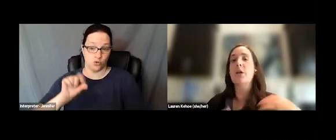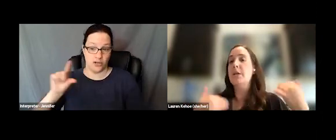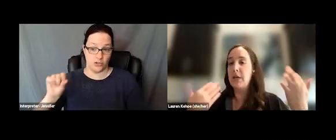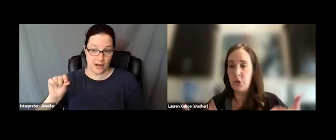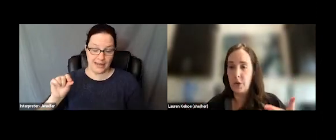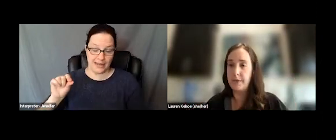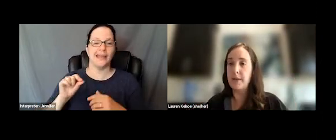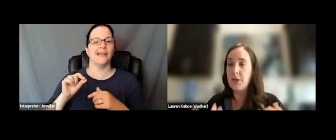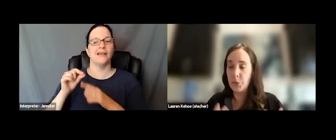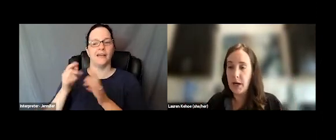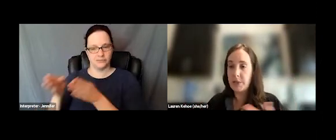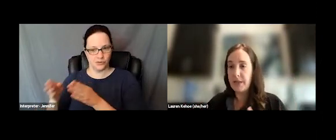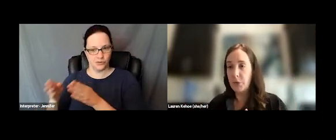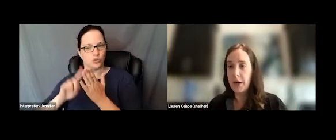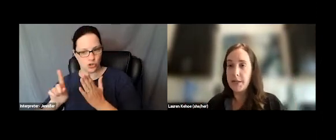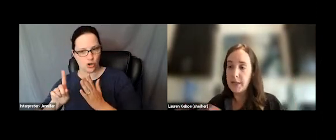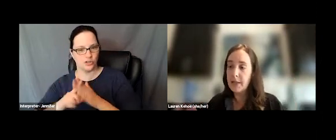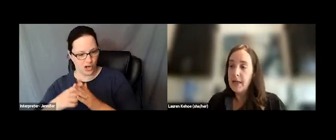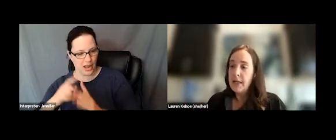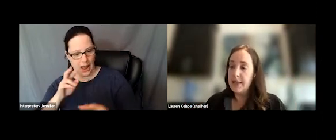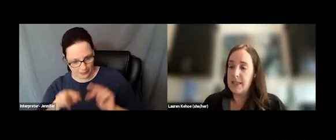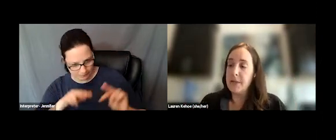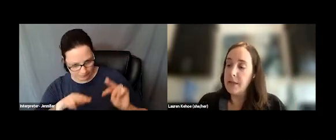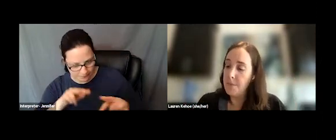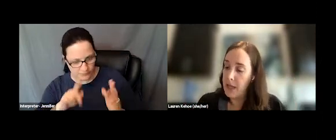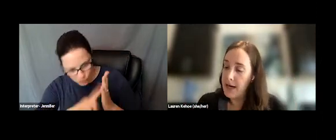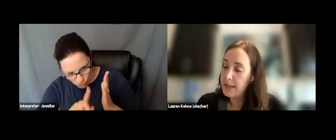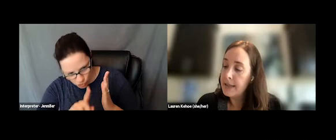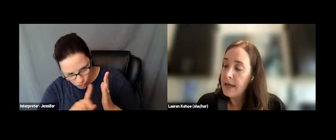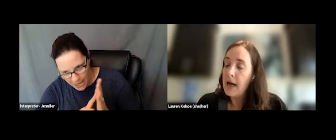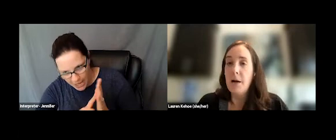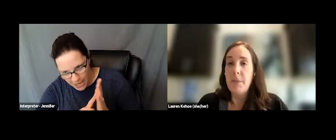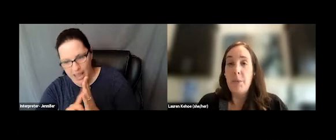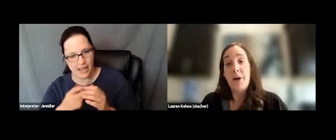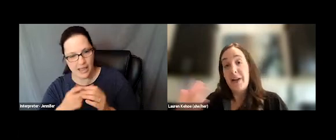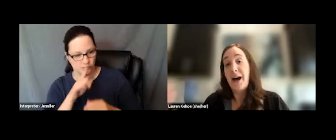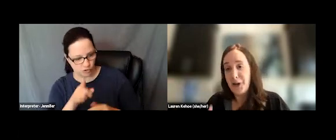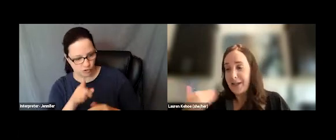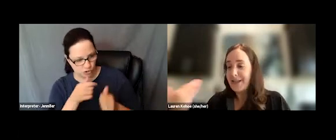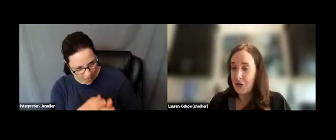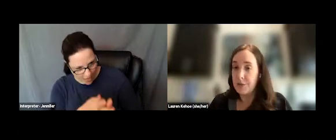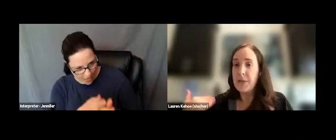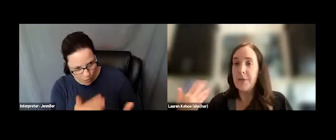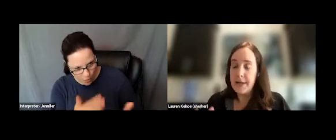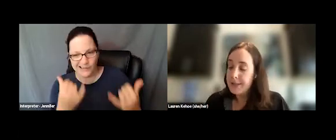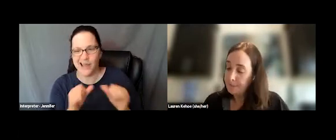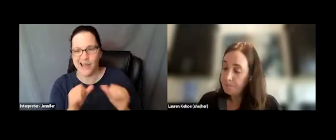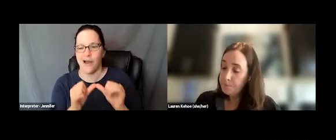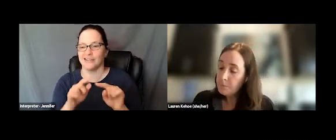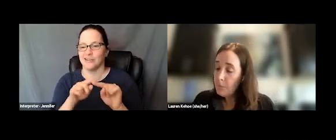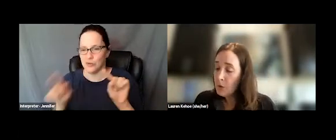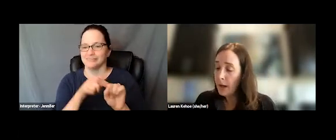checking this work to make sure that the guides were actually being brought into accessibility compliance. And we now have an ongoing cycle of